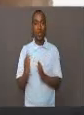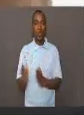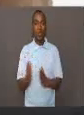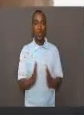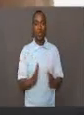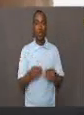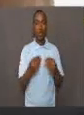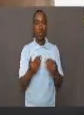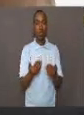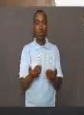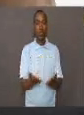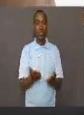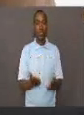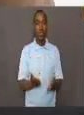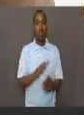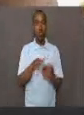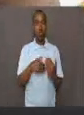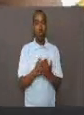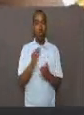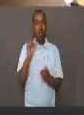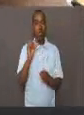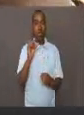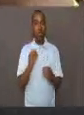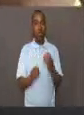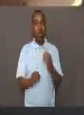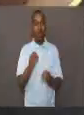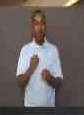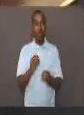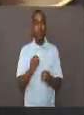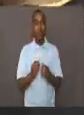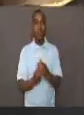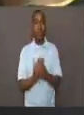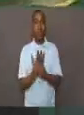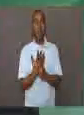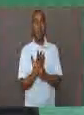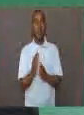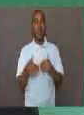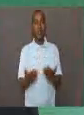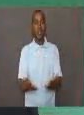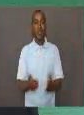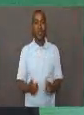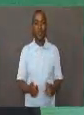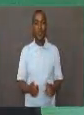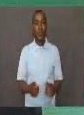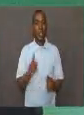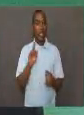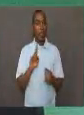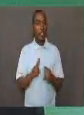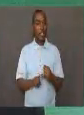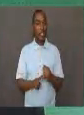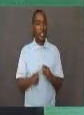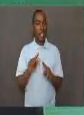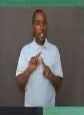microorganisms so they have everything they need to reproduce. The